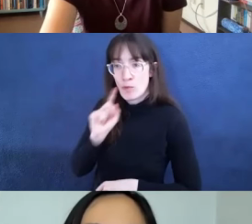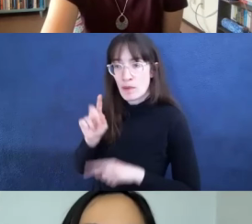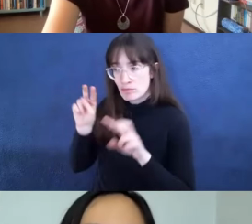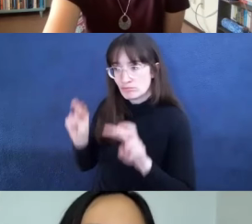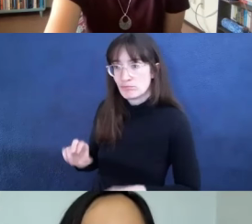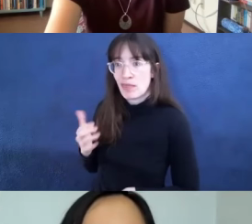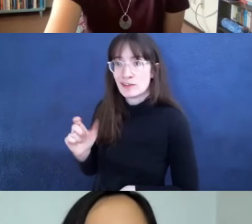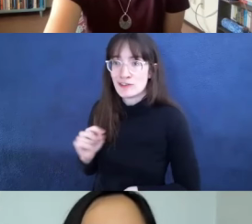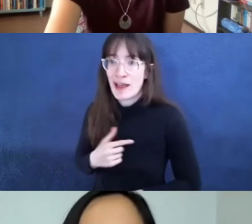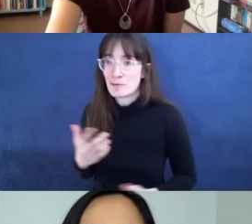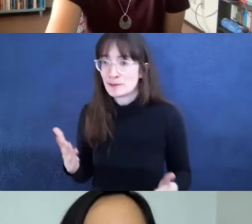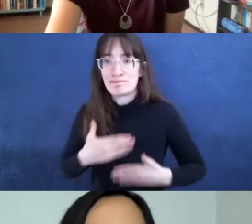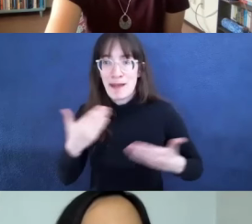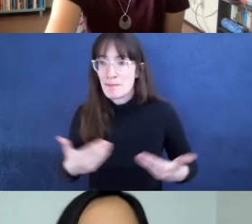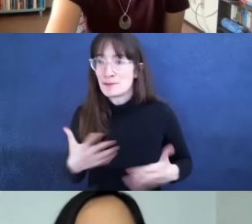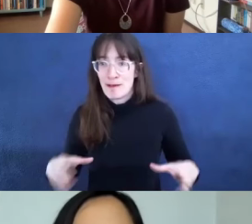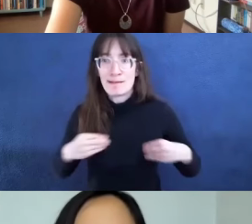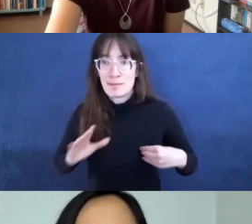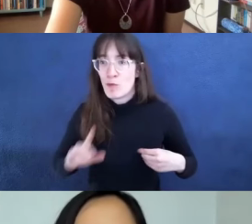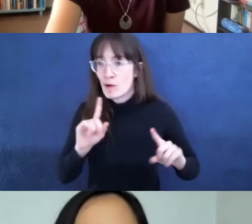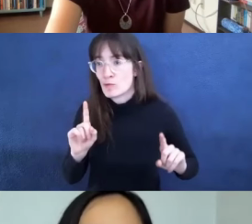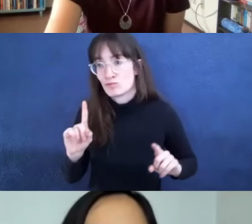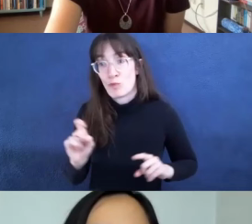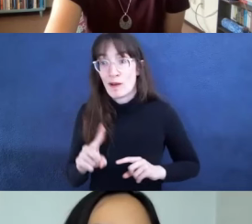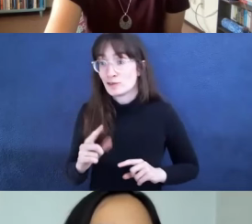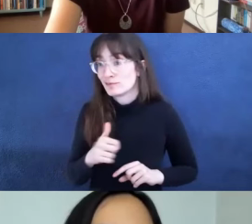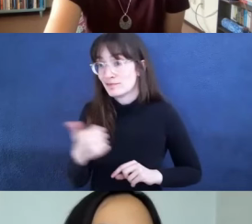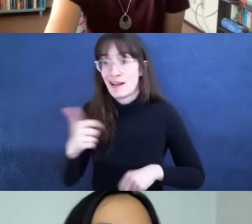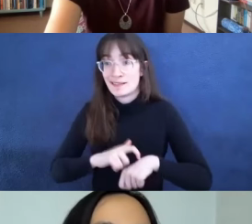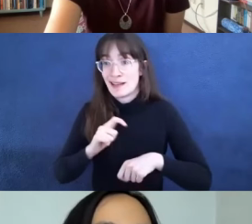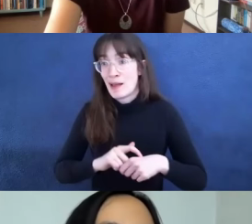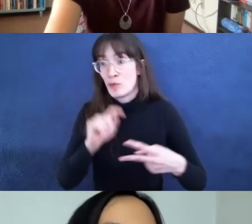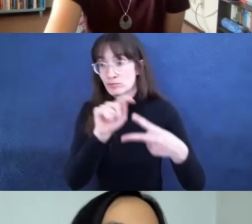to take questions at any point during the first 2 sections.